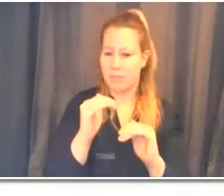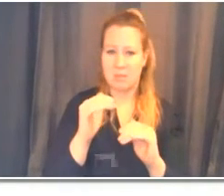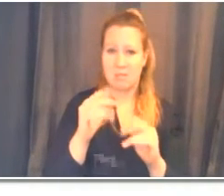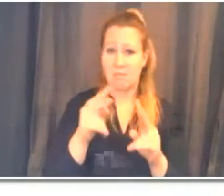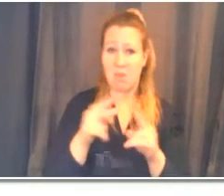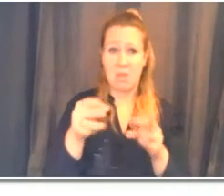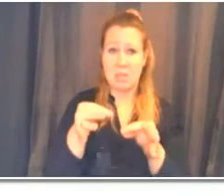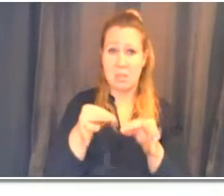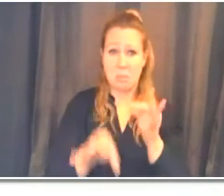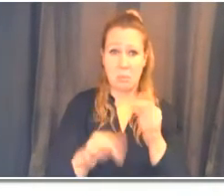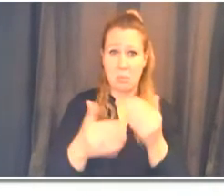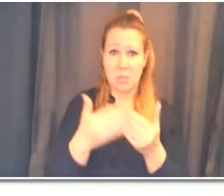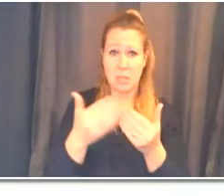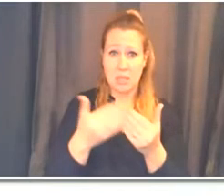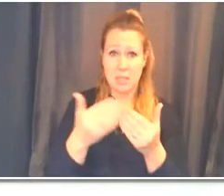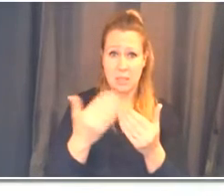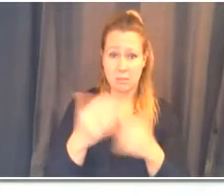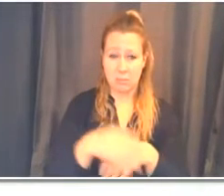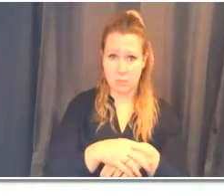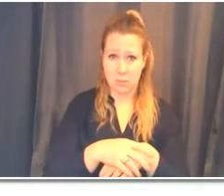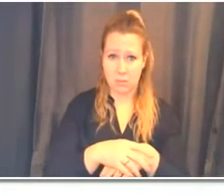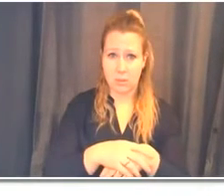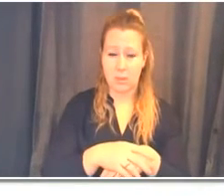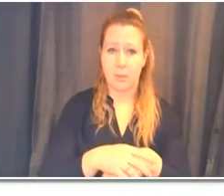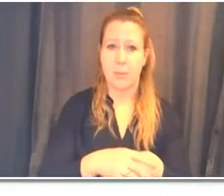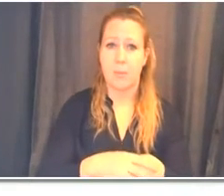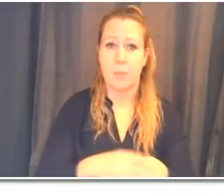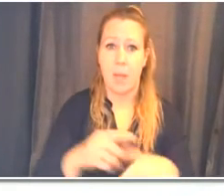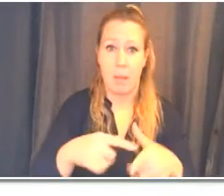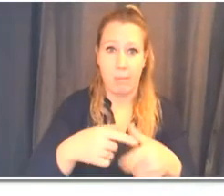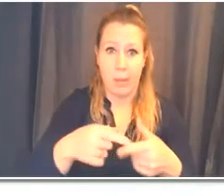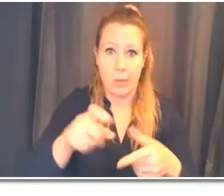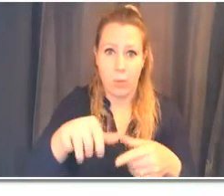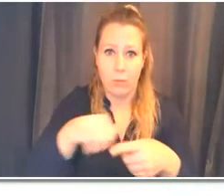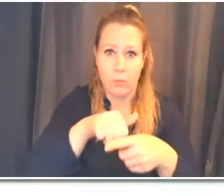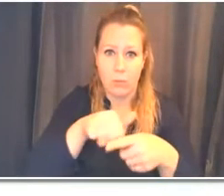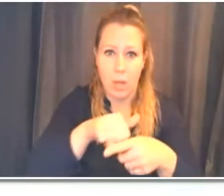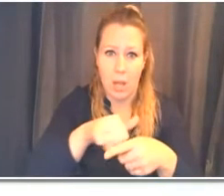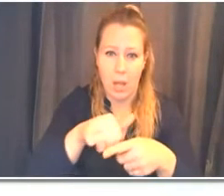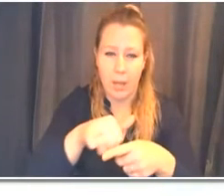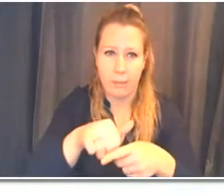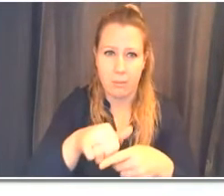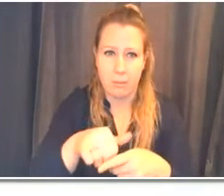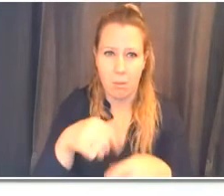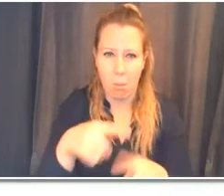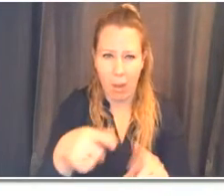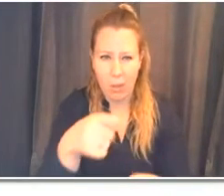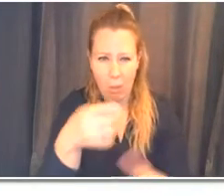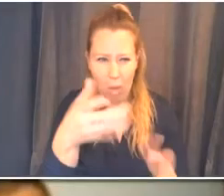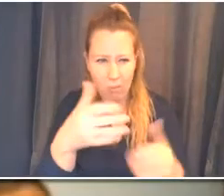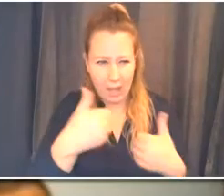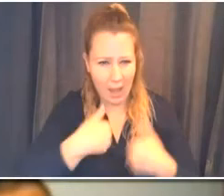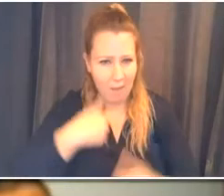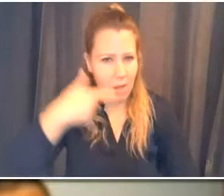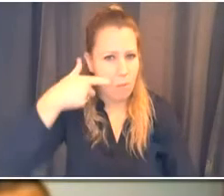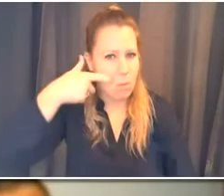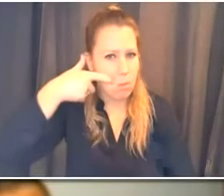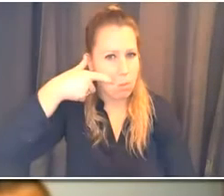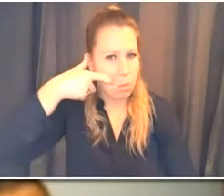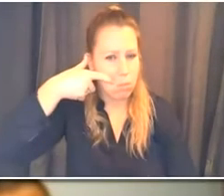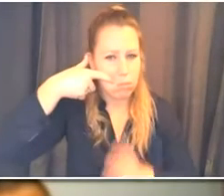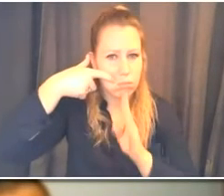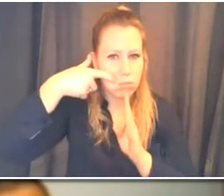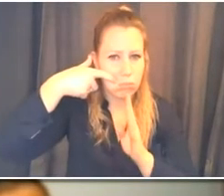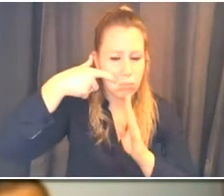you this afternoon uh to feed messages to your operators I mean council member